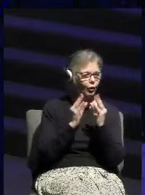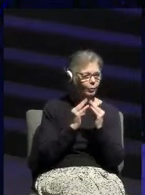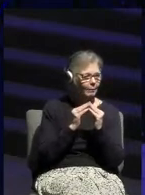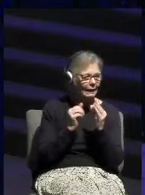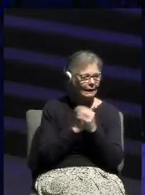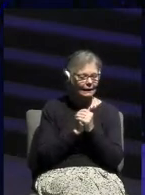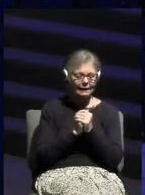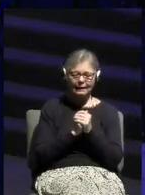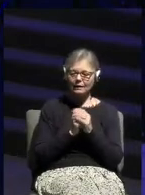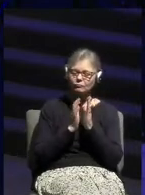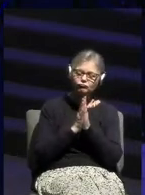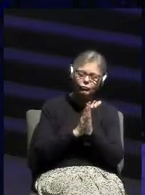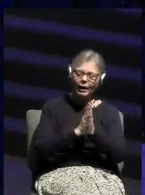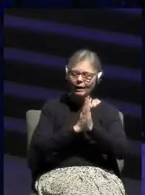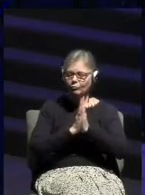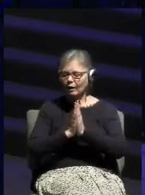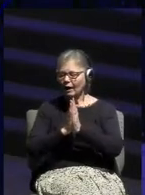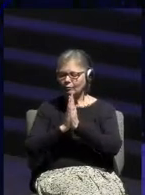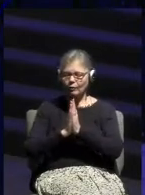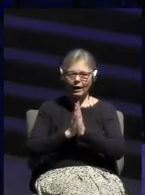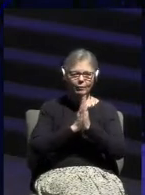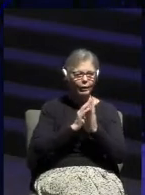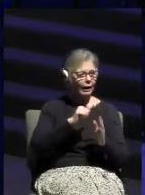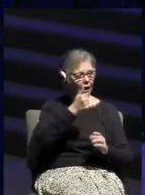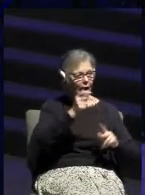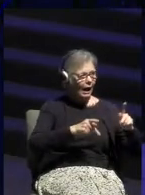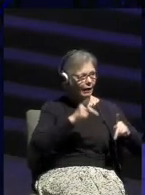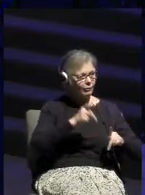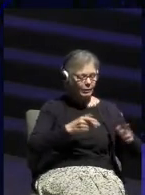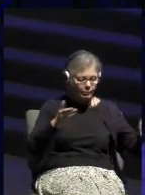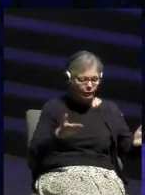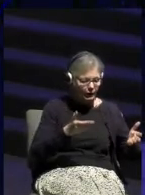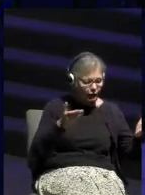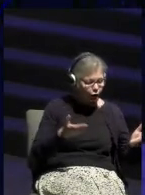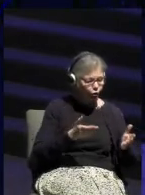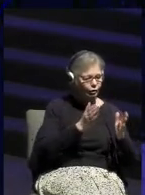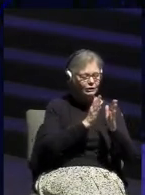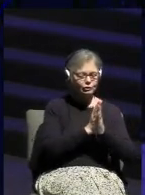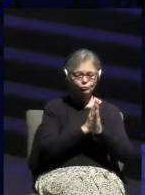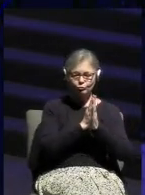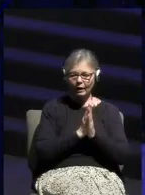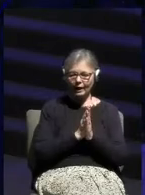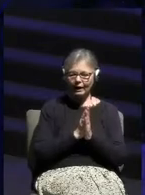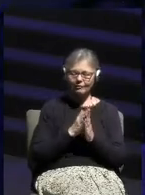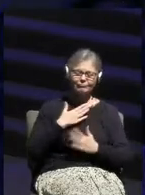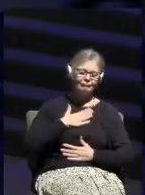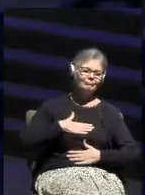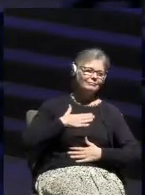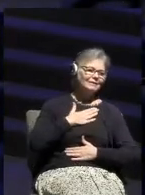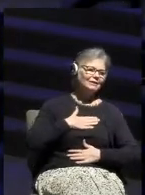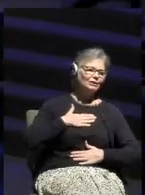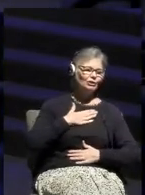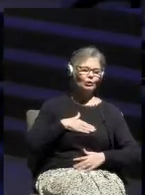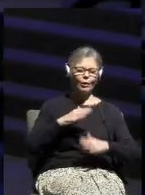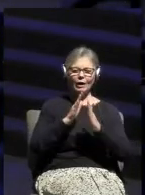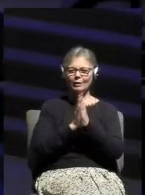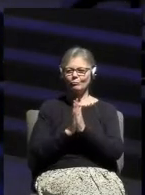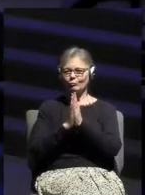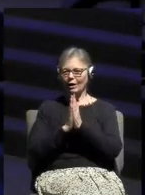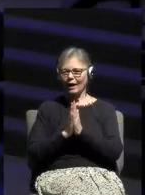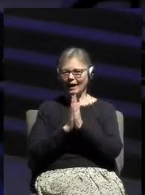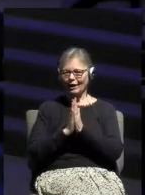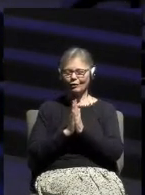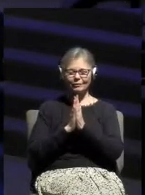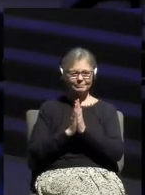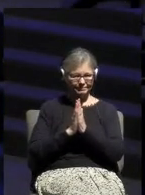if you've been with people that encourage prayer, you've enjoyed a time of prayer, and they probably are going to go have a